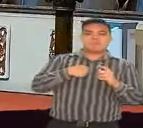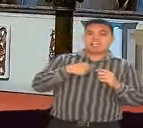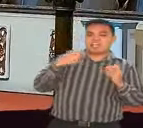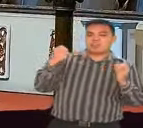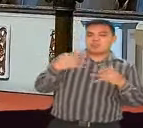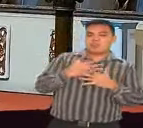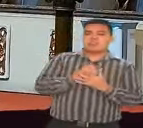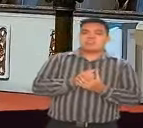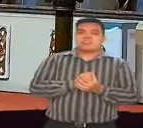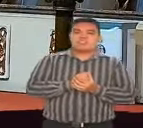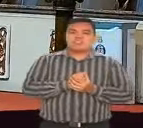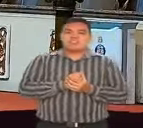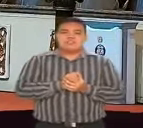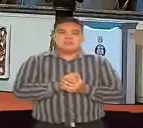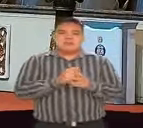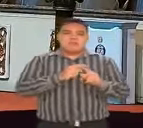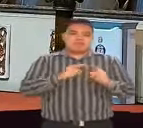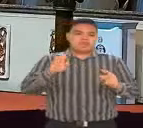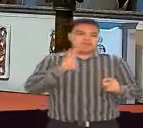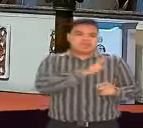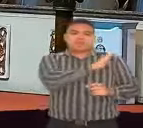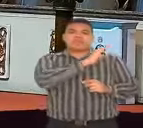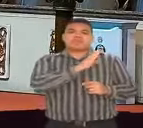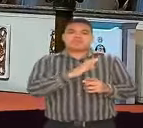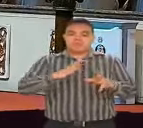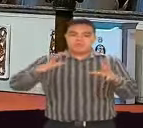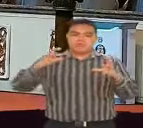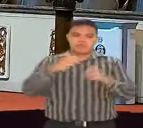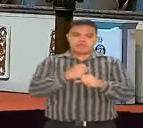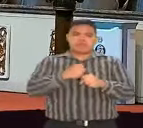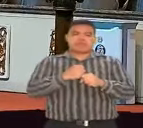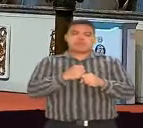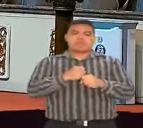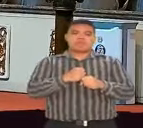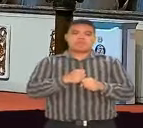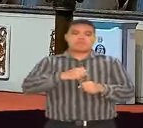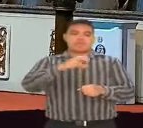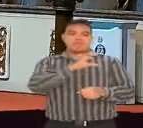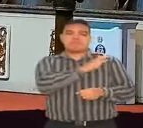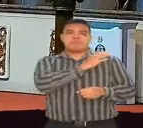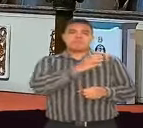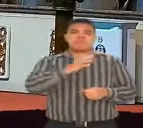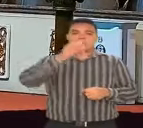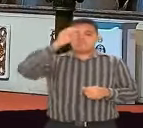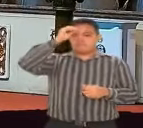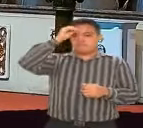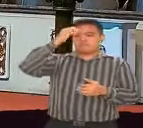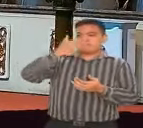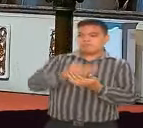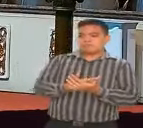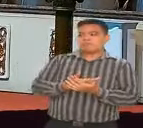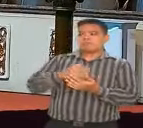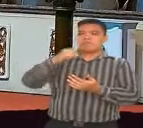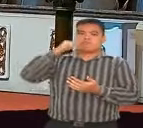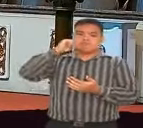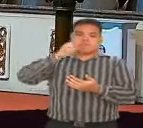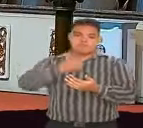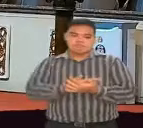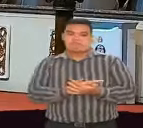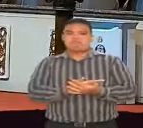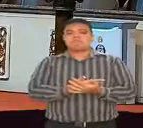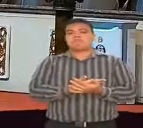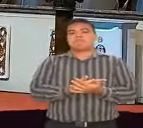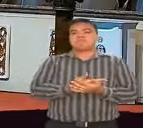ko. Pero I had to muster courage. And when I mustered courage, folks, my sons mustered courage,